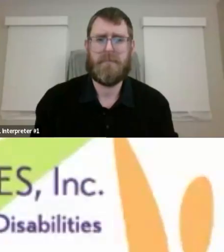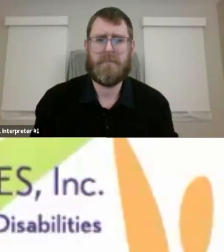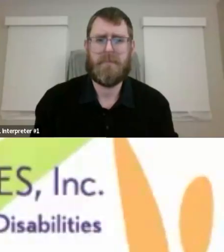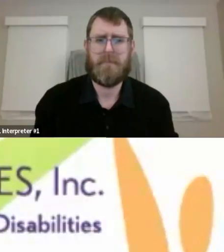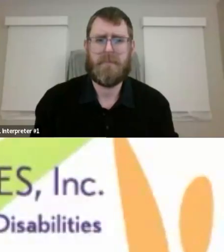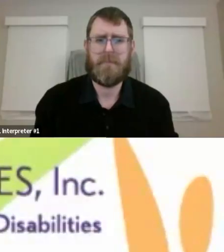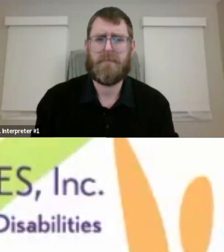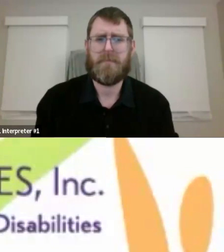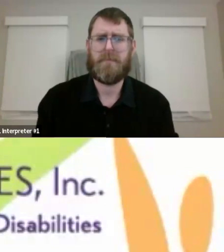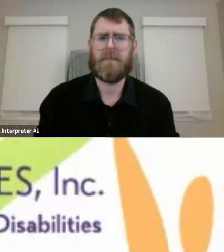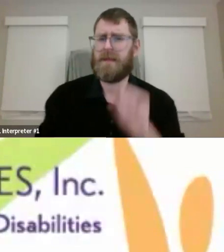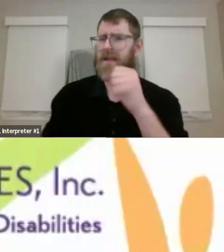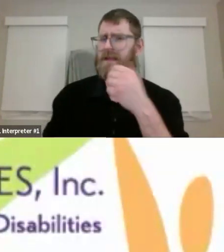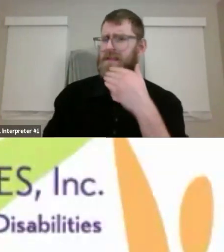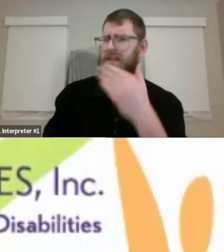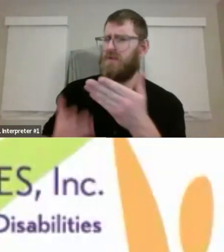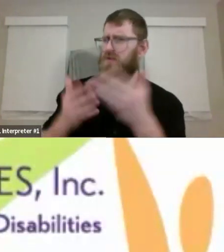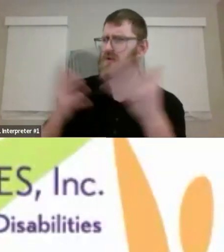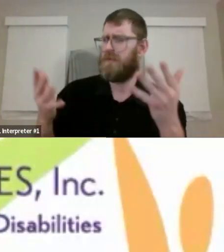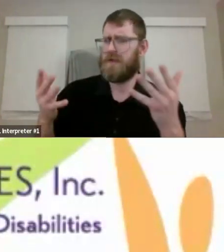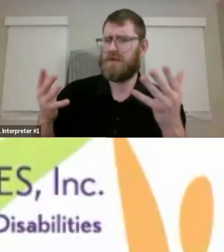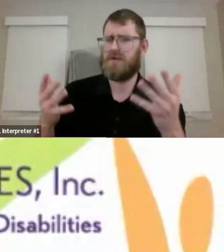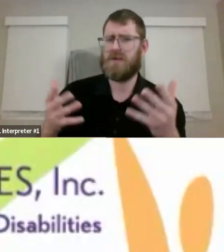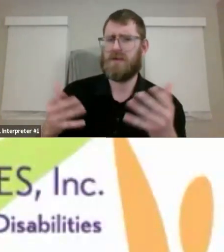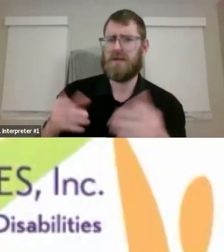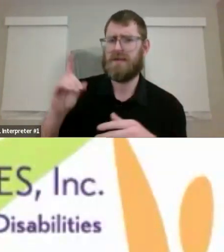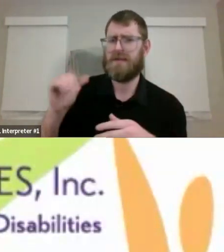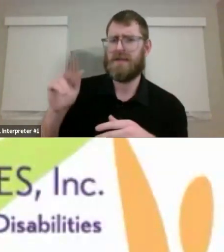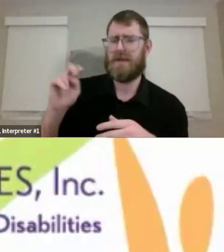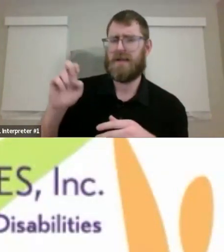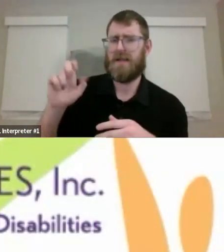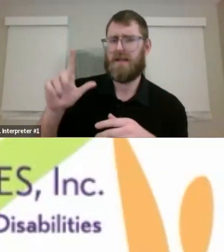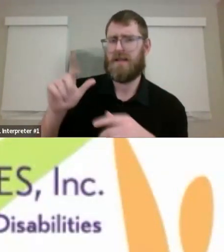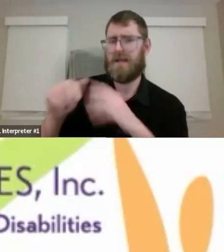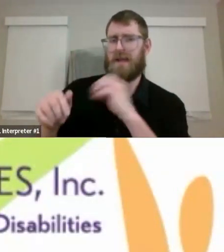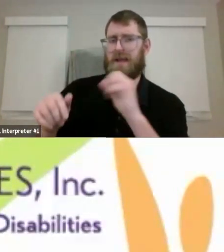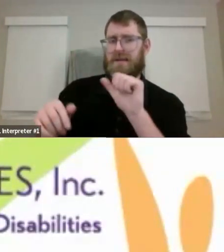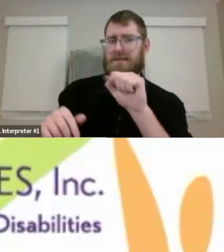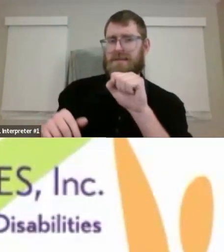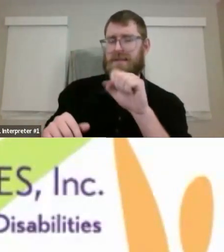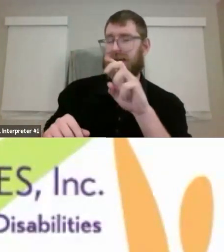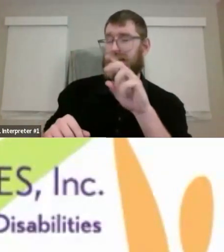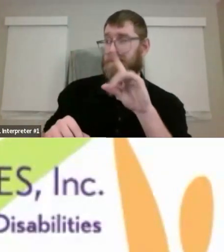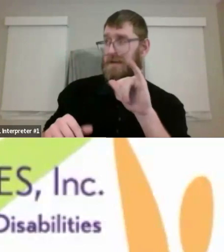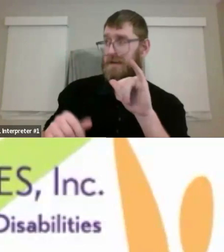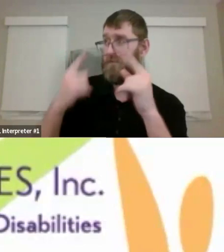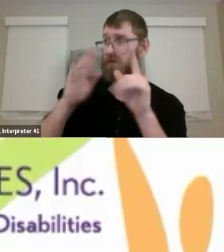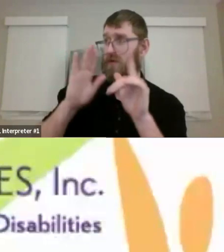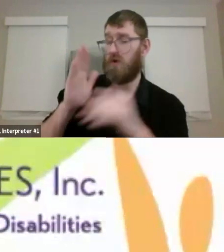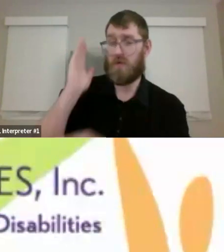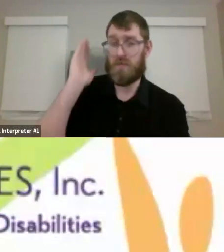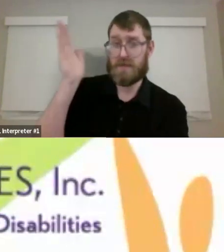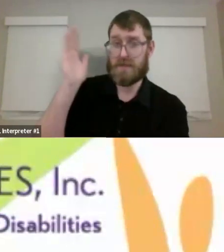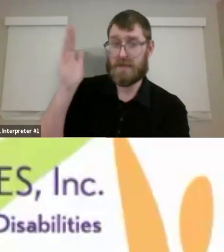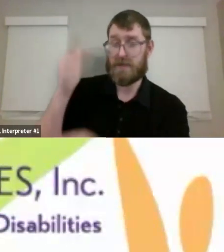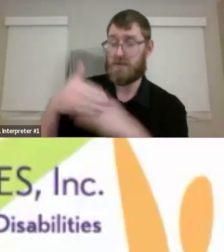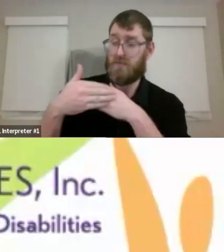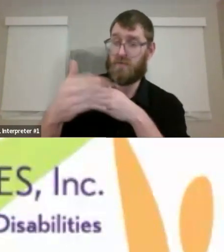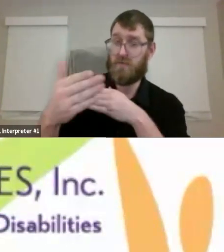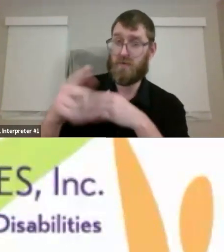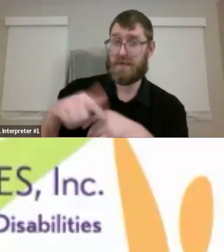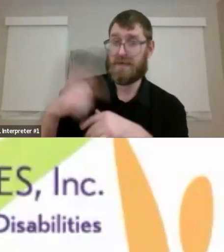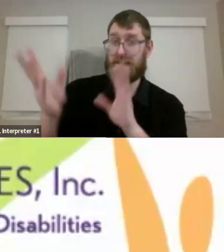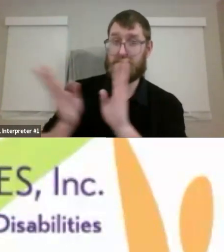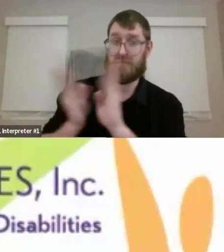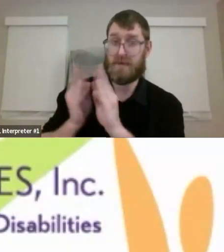Yes, thank you so much, Daniel and Sandy, for your presentation. Just moving forward, the next